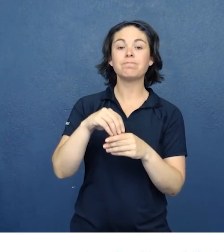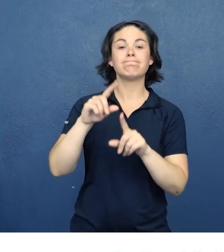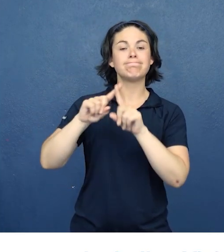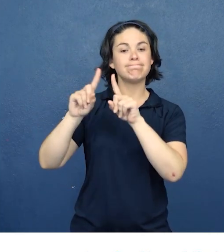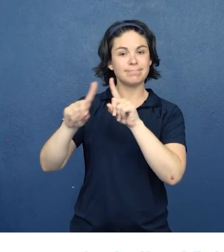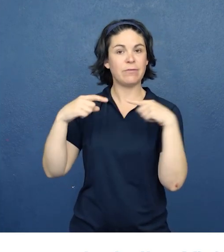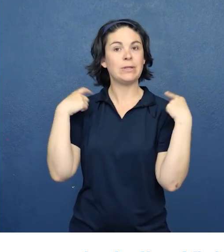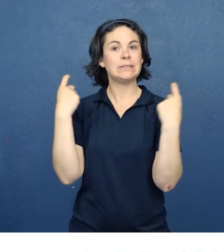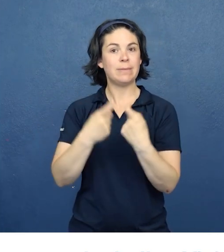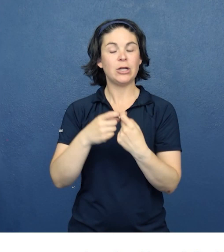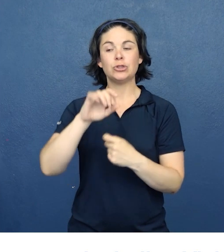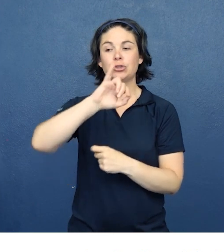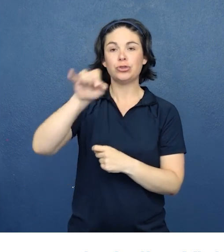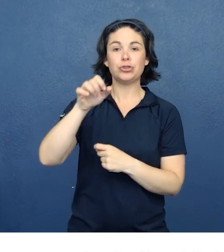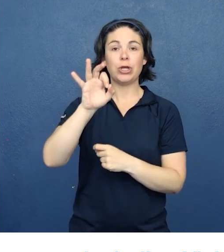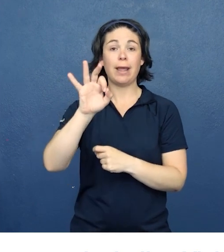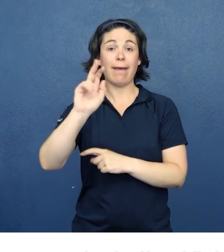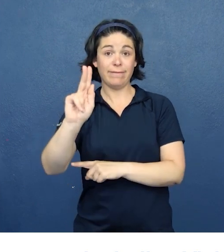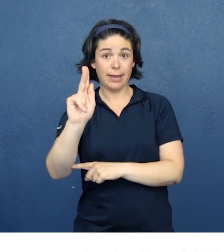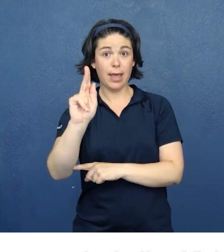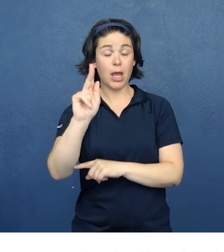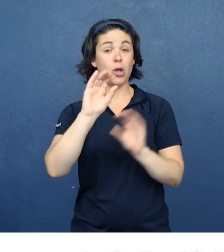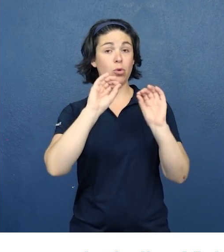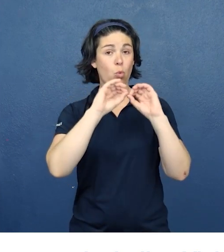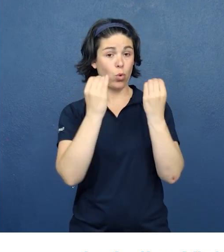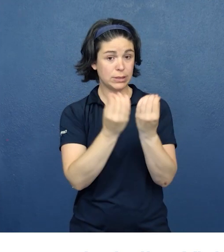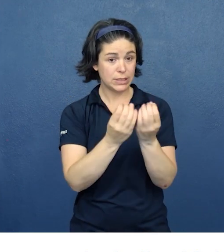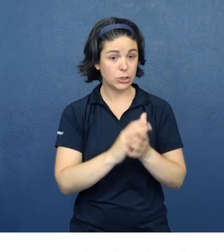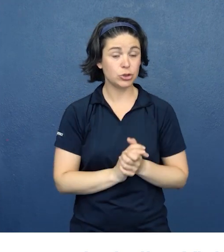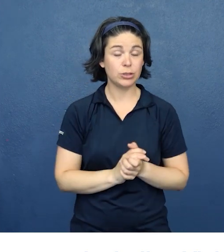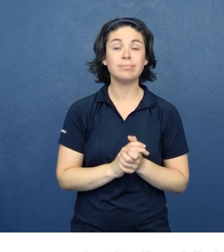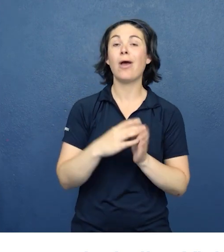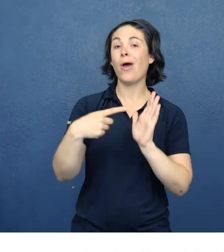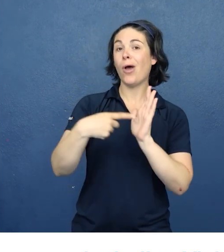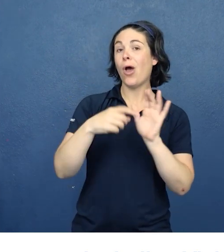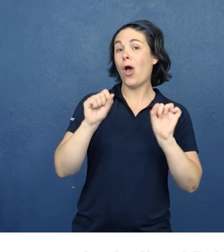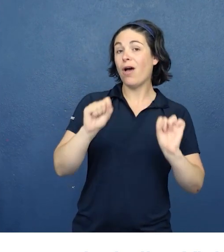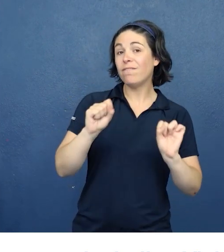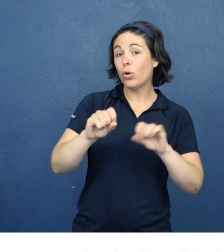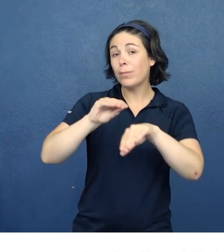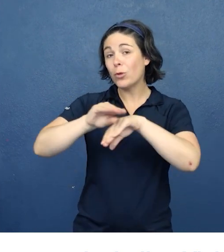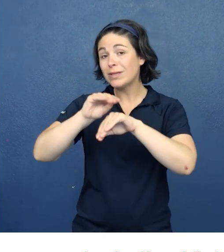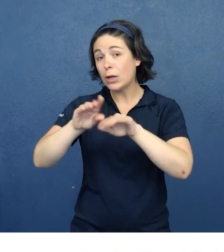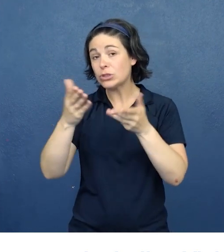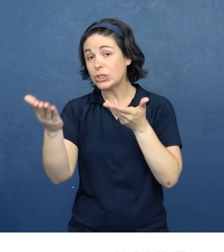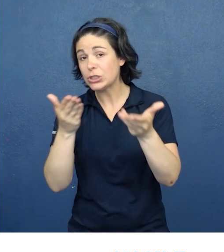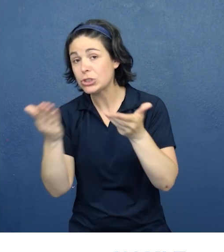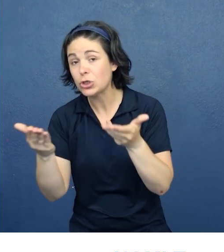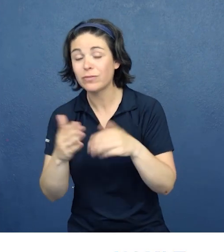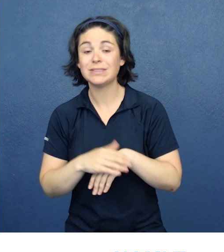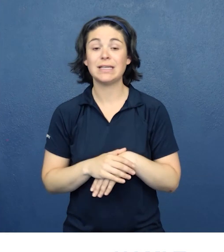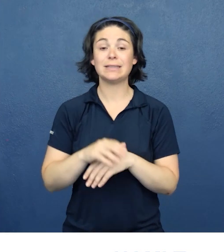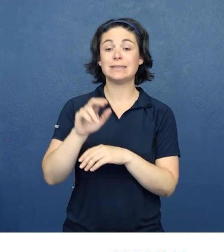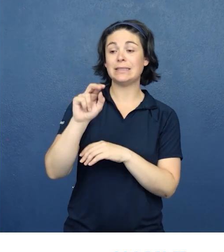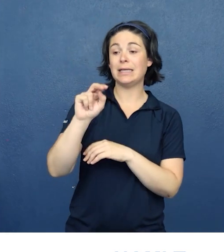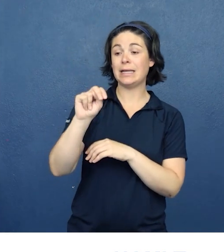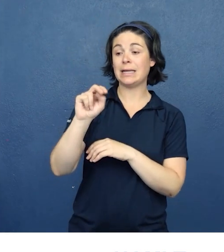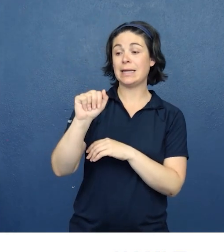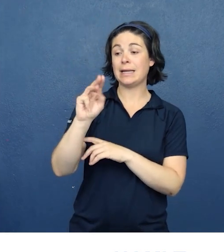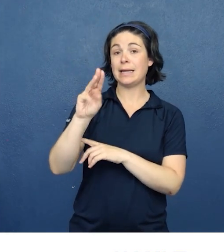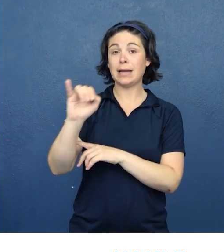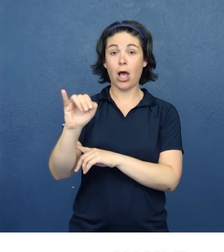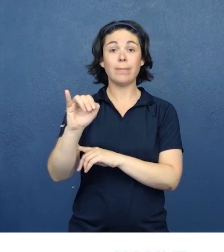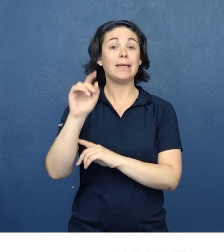Compromiso, JFK Foundation Organization, Affordable Counseling Services, NAMI